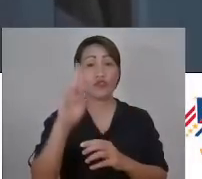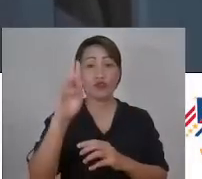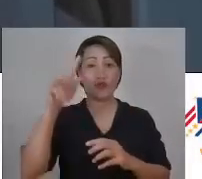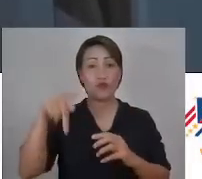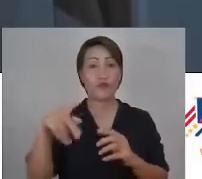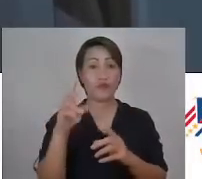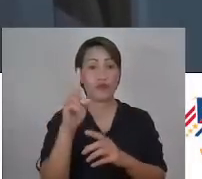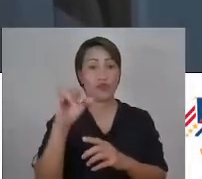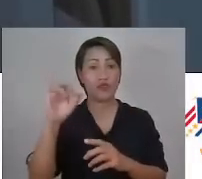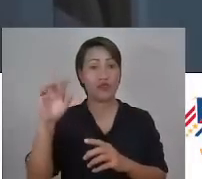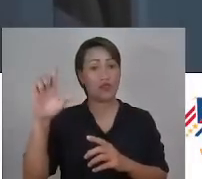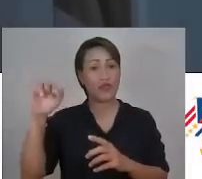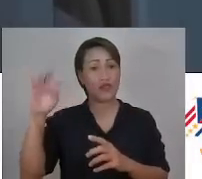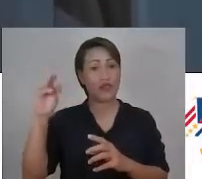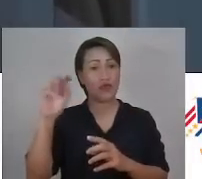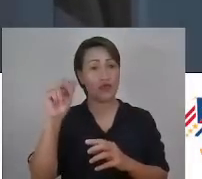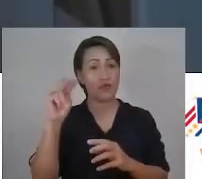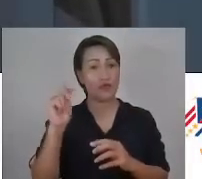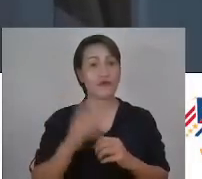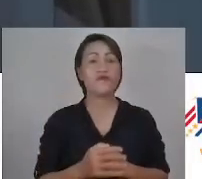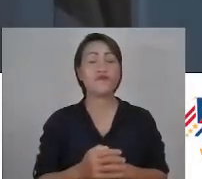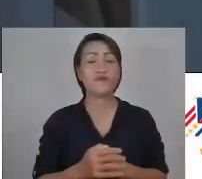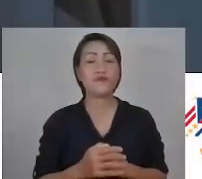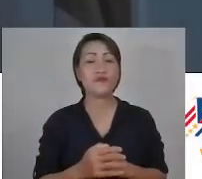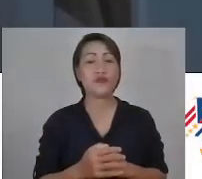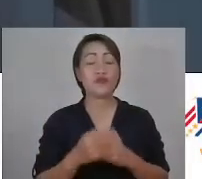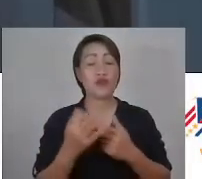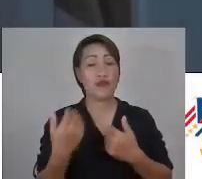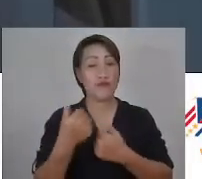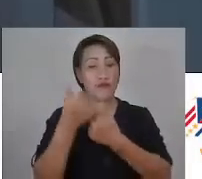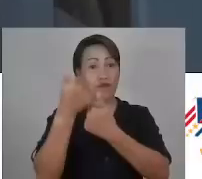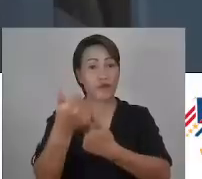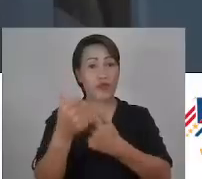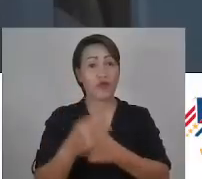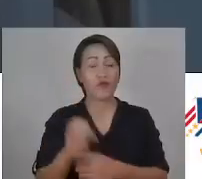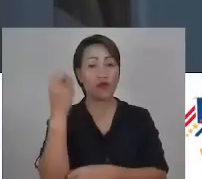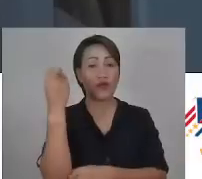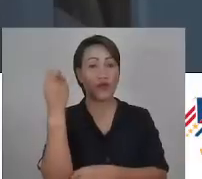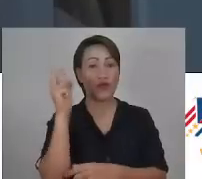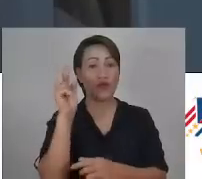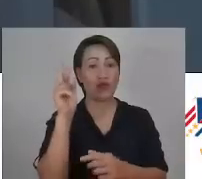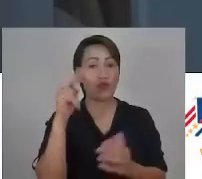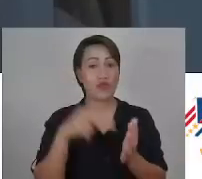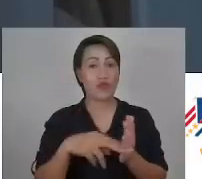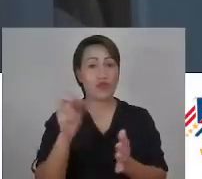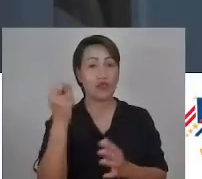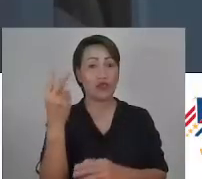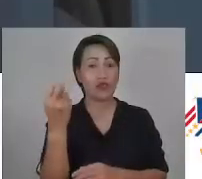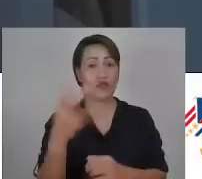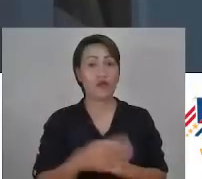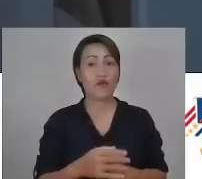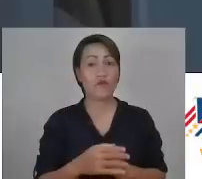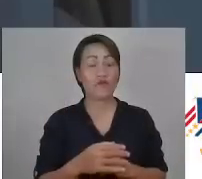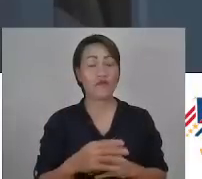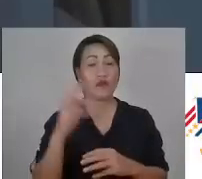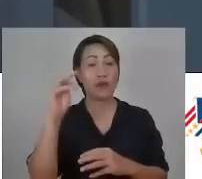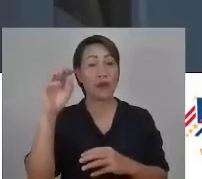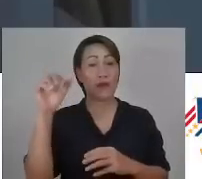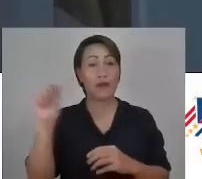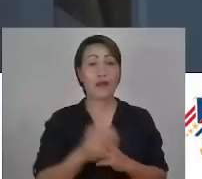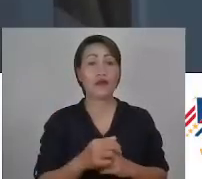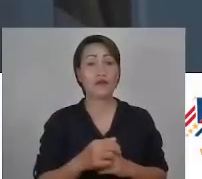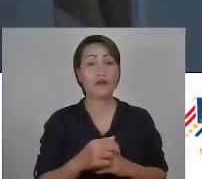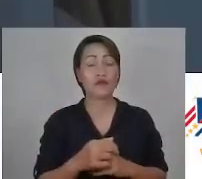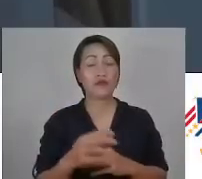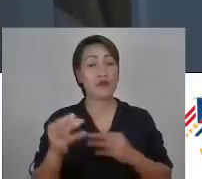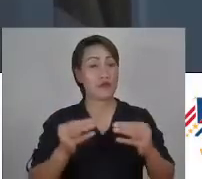of the Australia Leadership Award in 2012, she also pursued Master of Educational Management and Leadership at